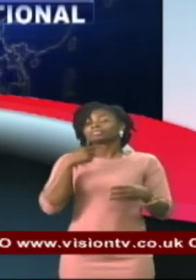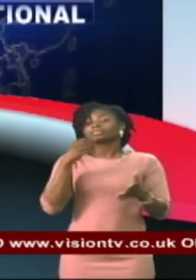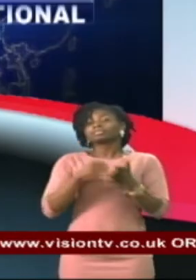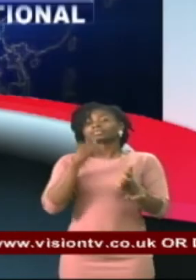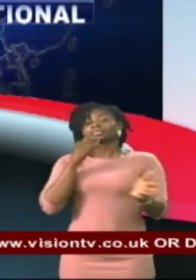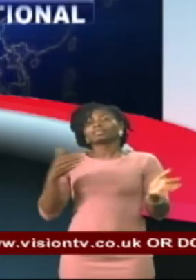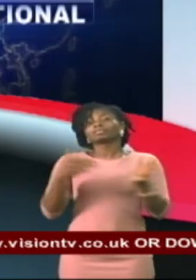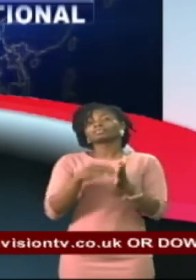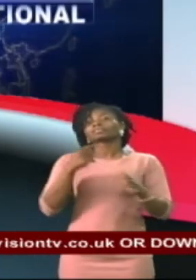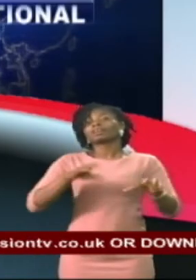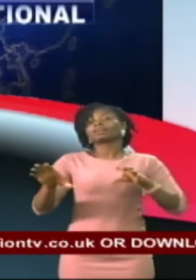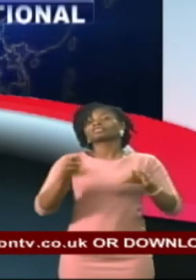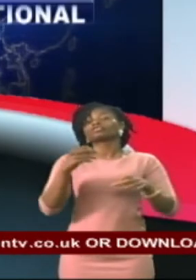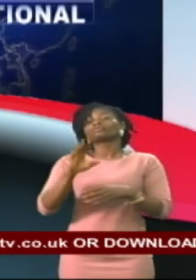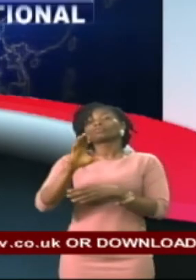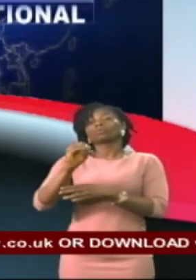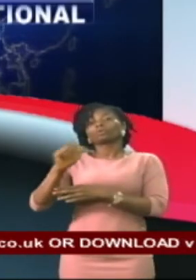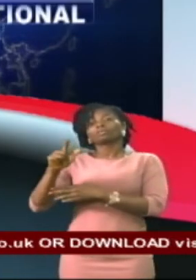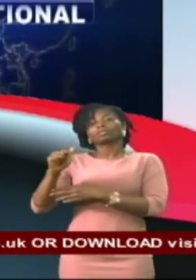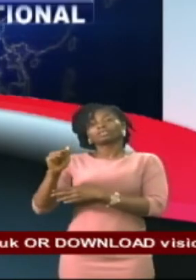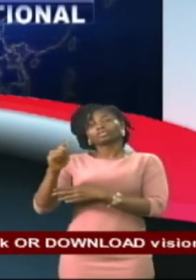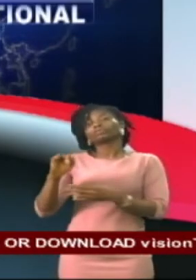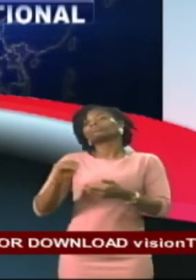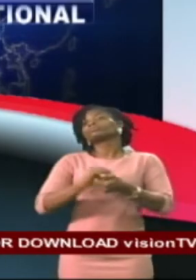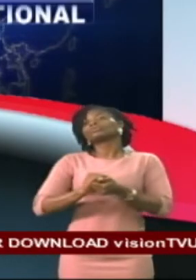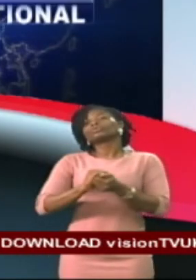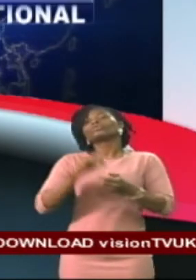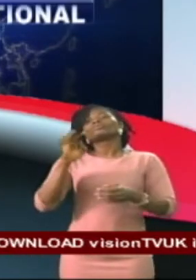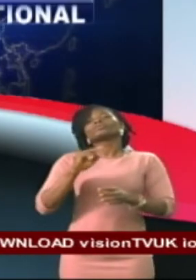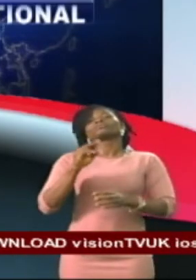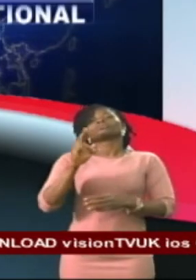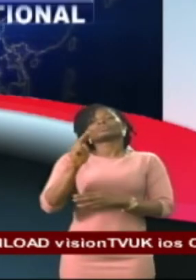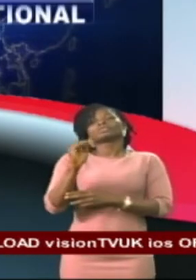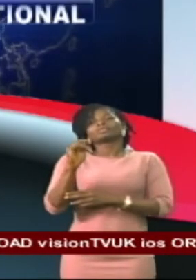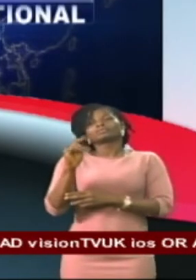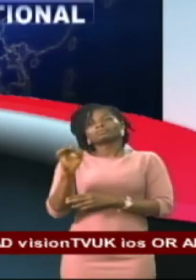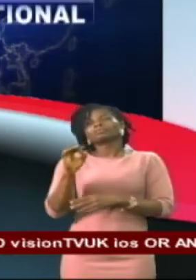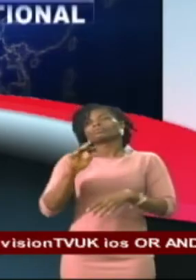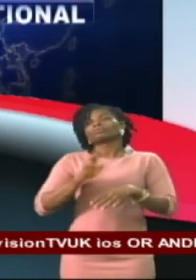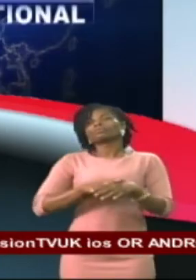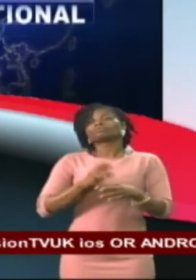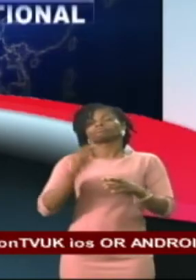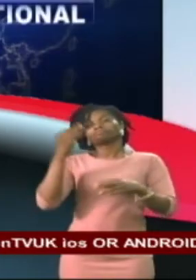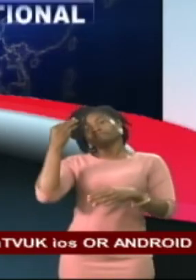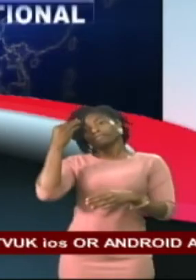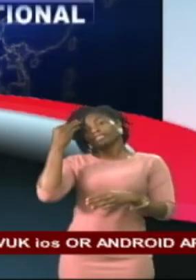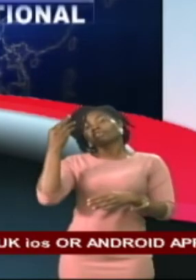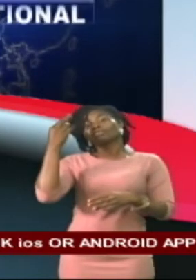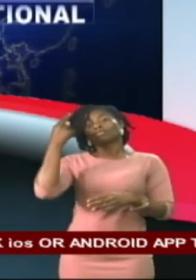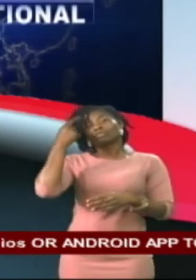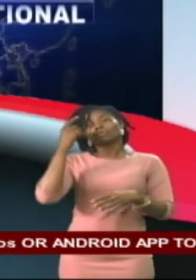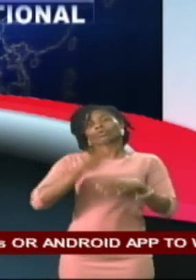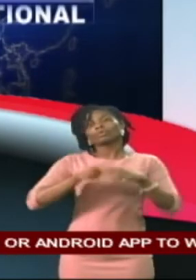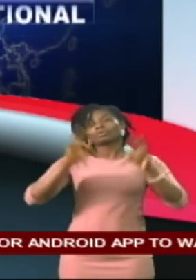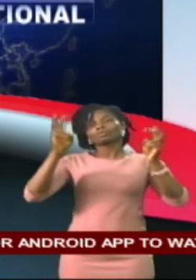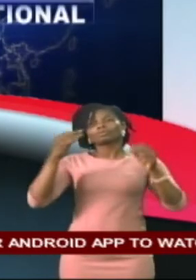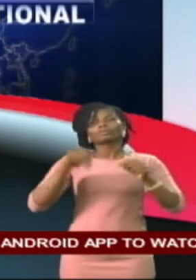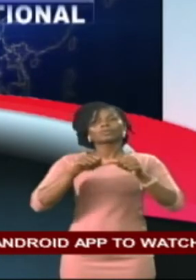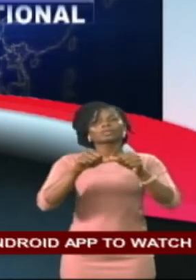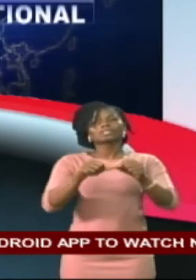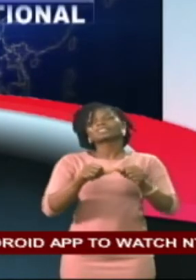action of the Coalition of United Political Parties, COP, in its resolve to sue the federal government on the issues of continuous